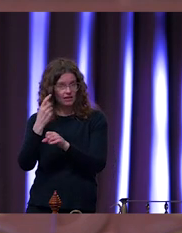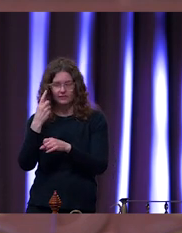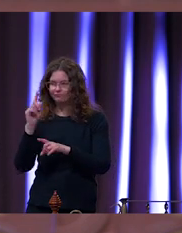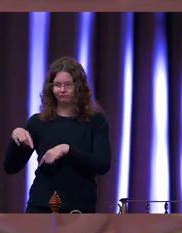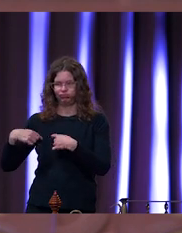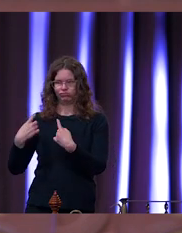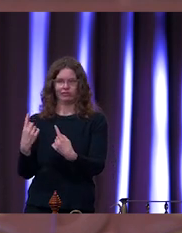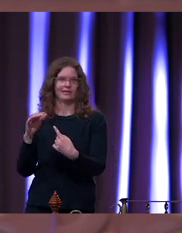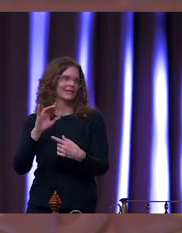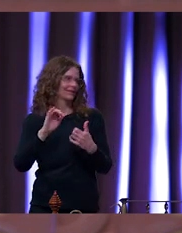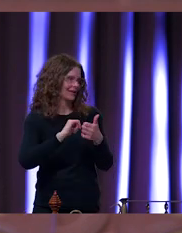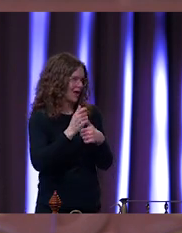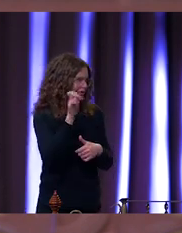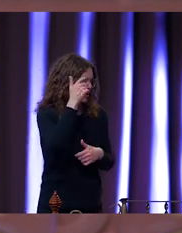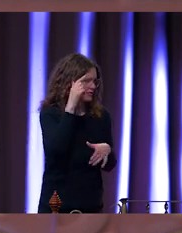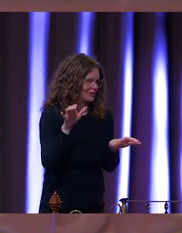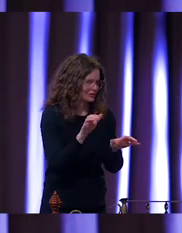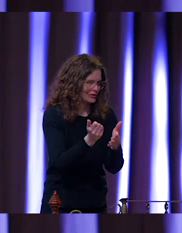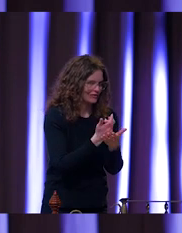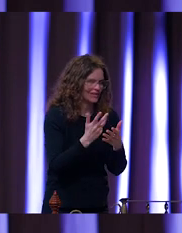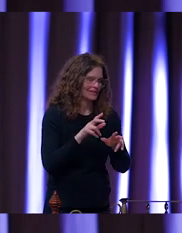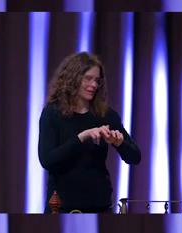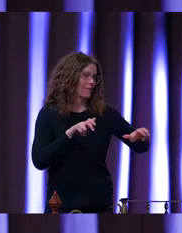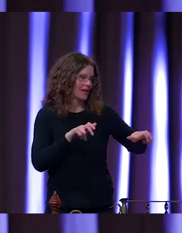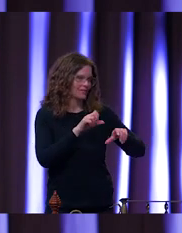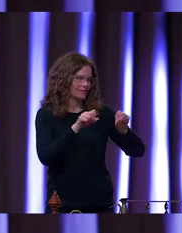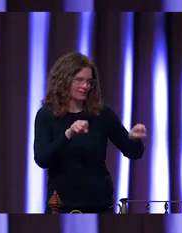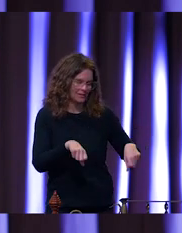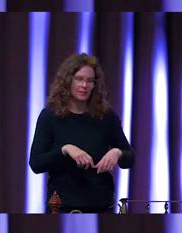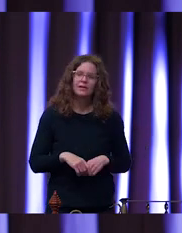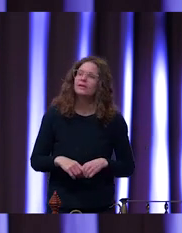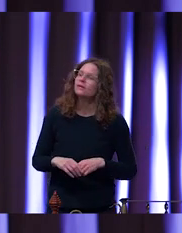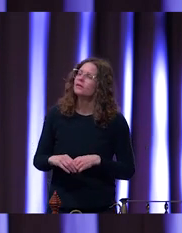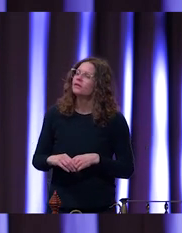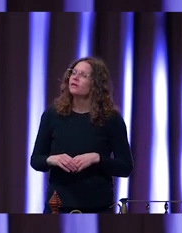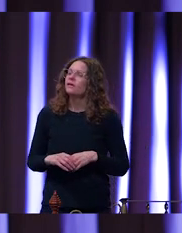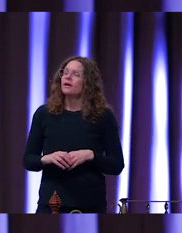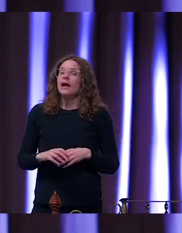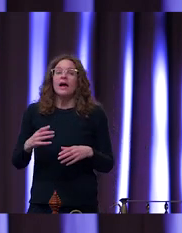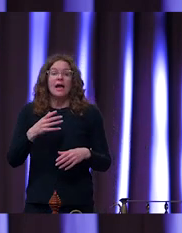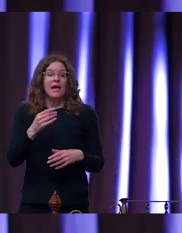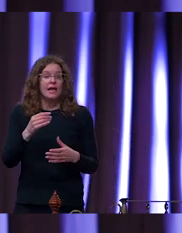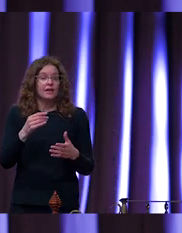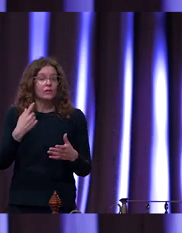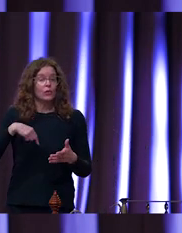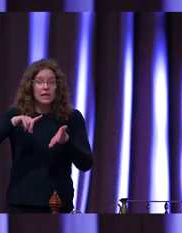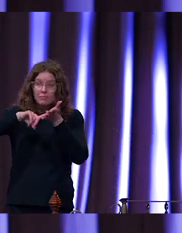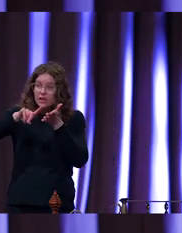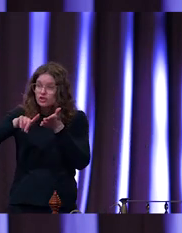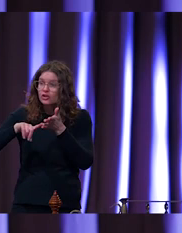governments do things, is the kind of the panel system. And I think making sure, right, that panelists,